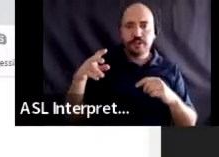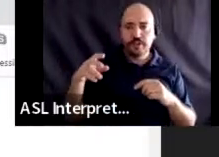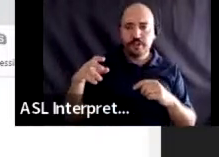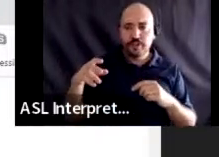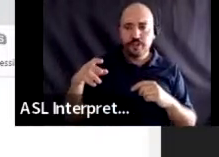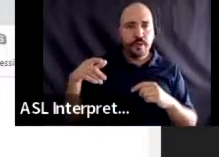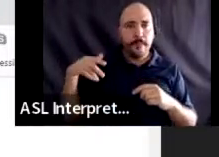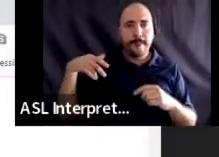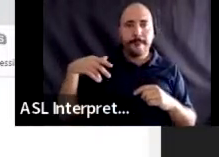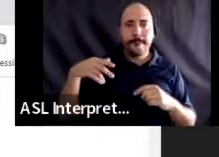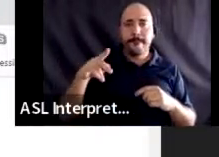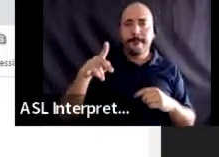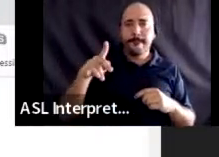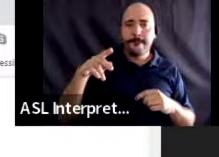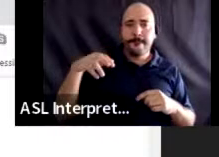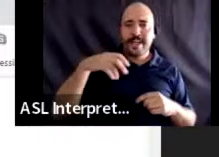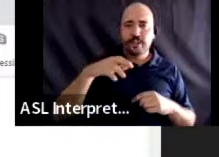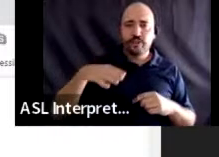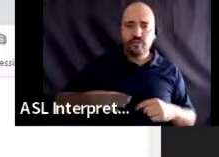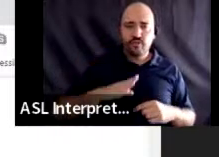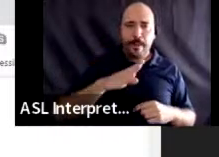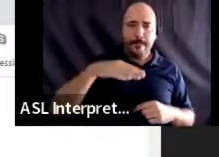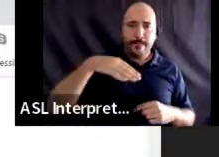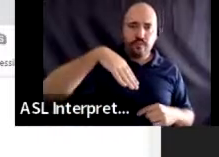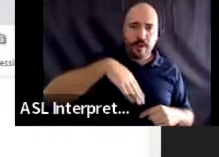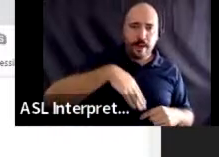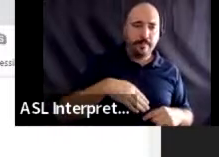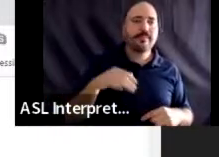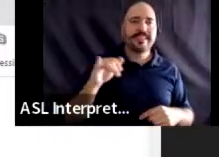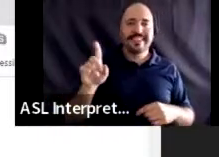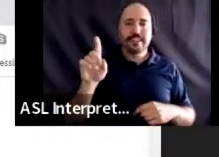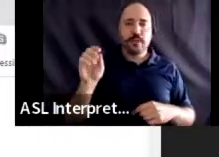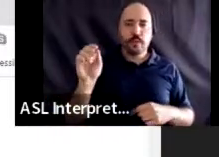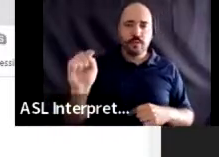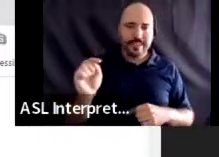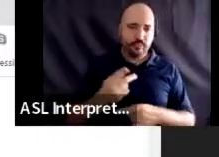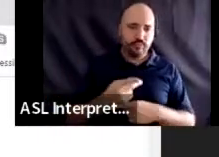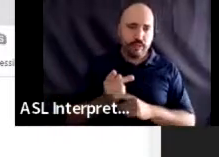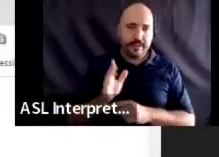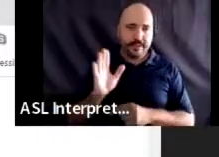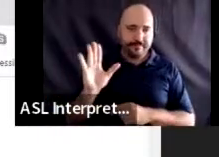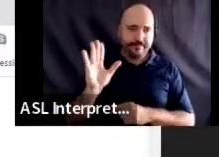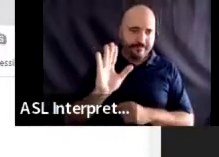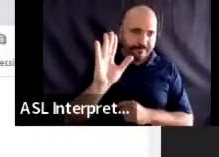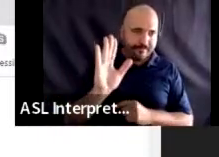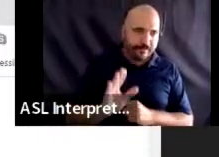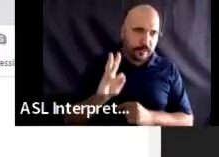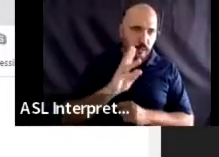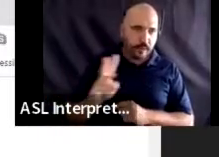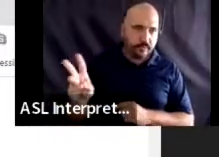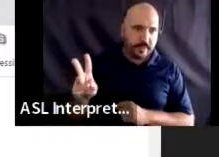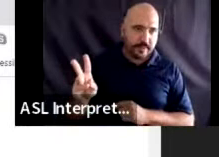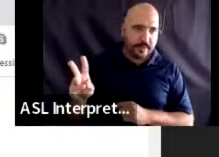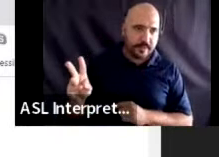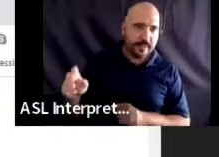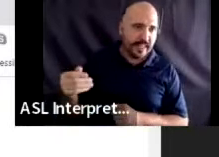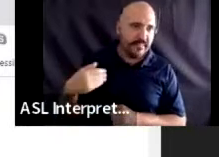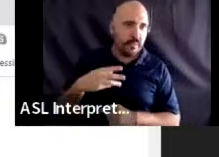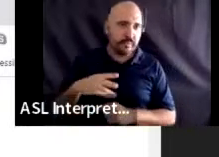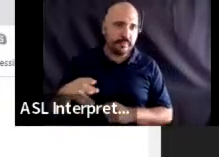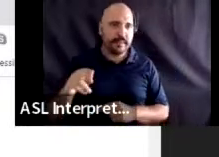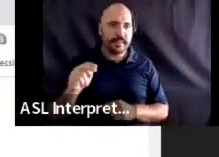survey. This is a Department of Transportation product. Windows up arrow. And it shows